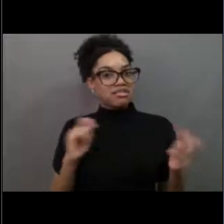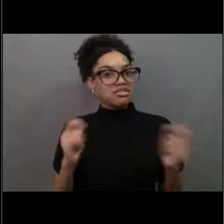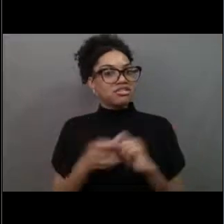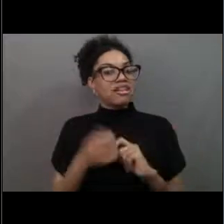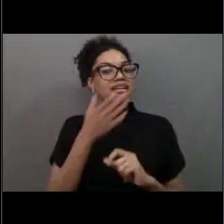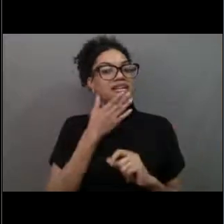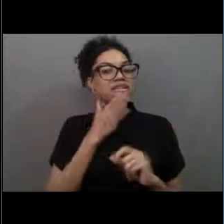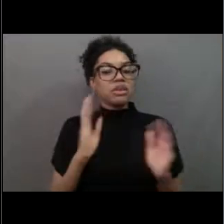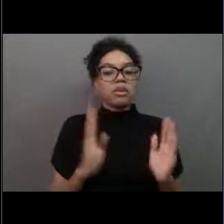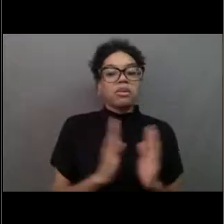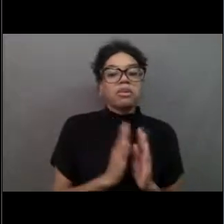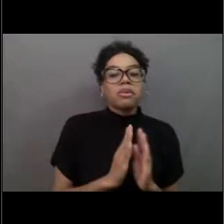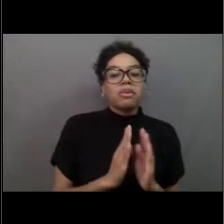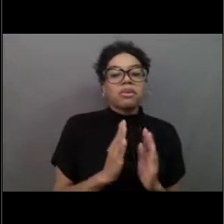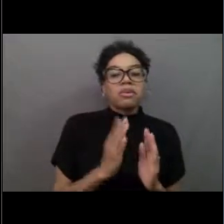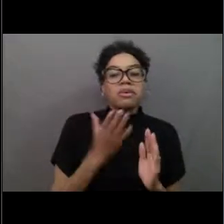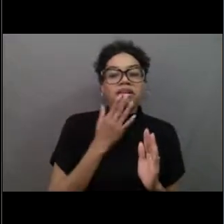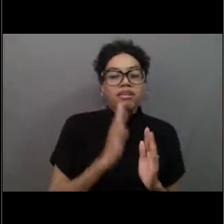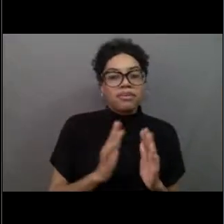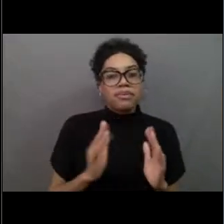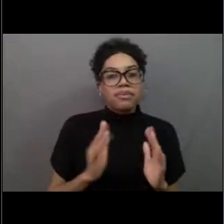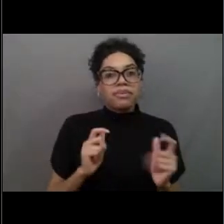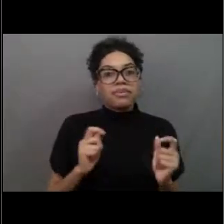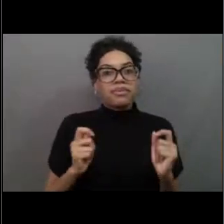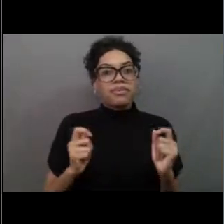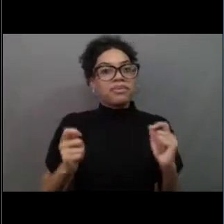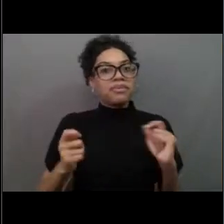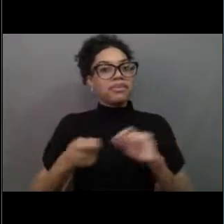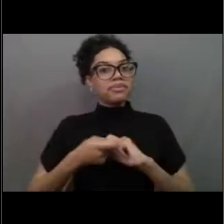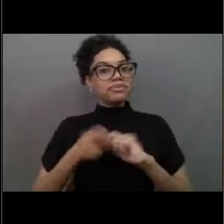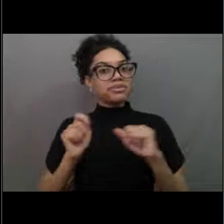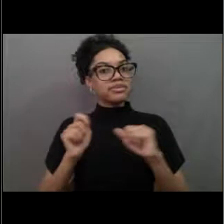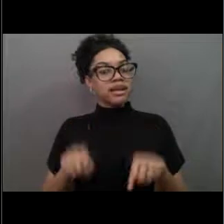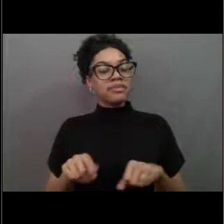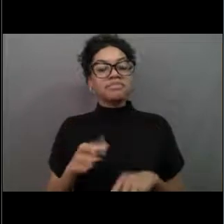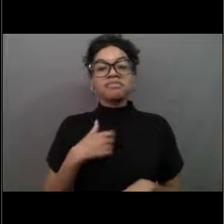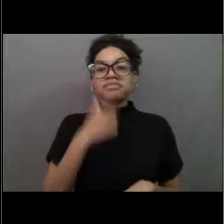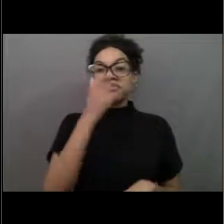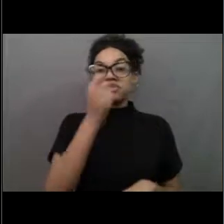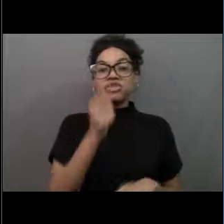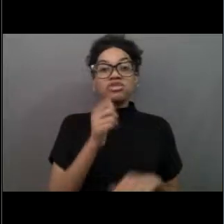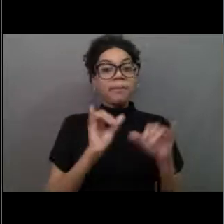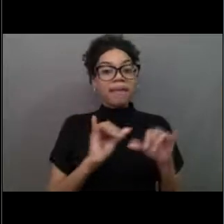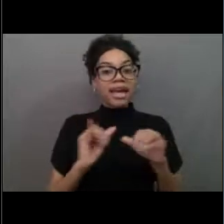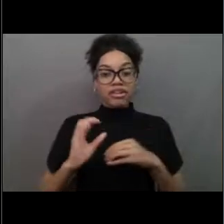we're still learning a lot about what color means for fish. So they can change colors and patterns throughout their lives, many of them.